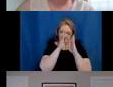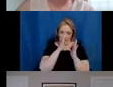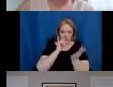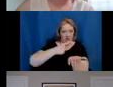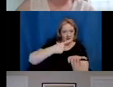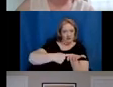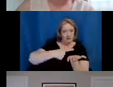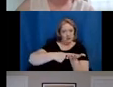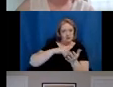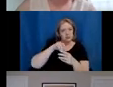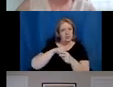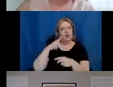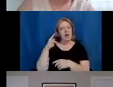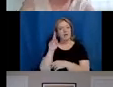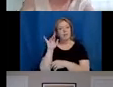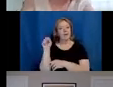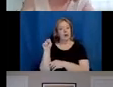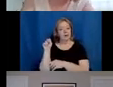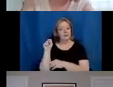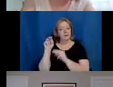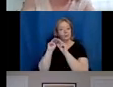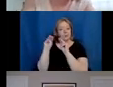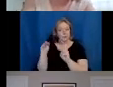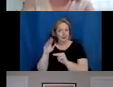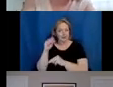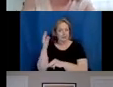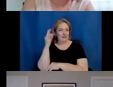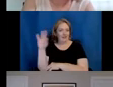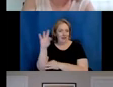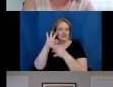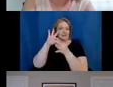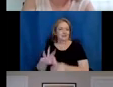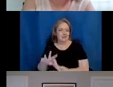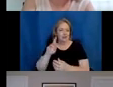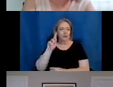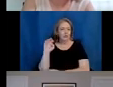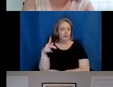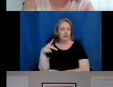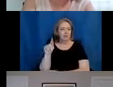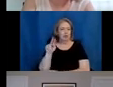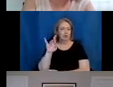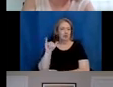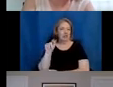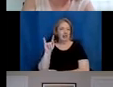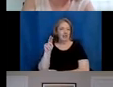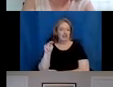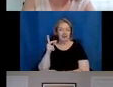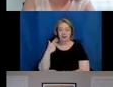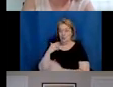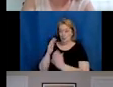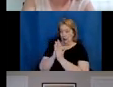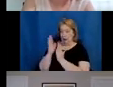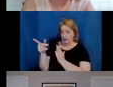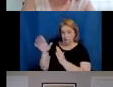in Paris museums and specifically in France around repatriation. So we had her basically spend an entire